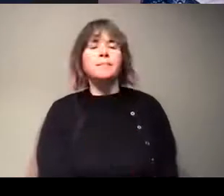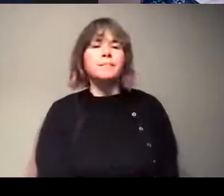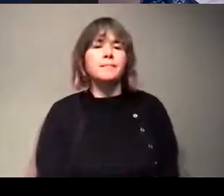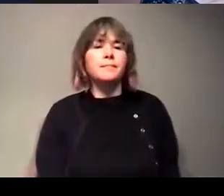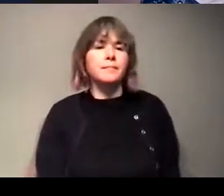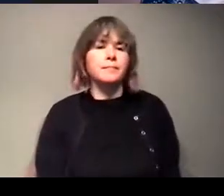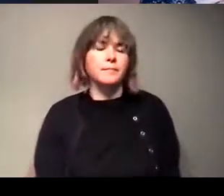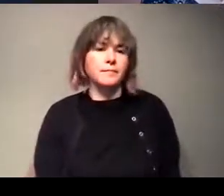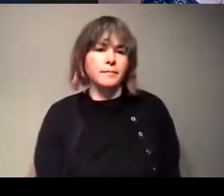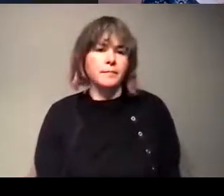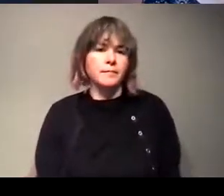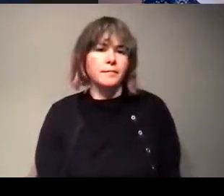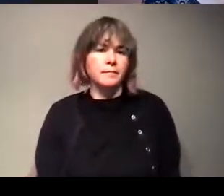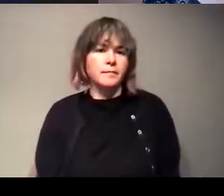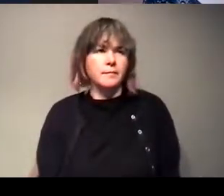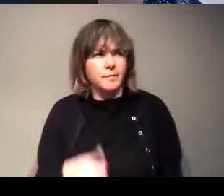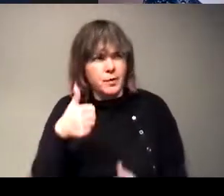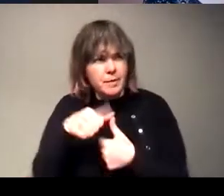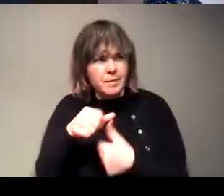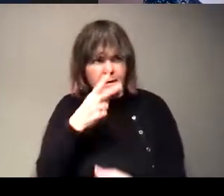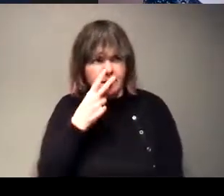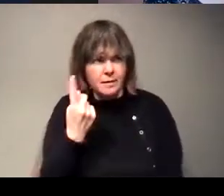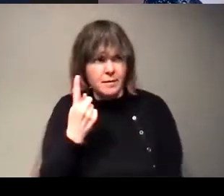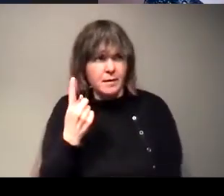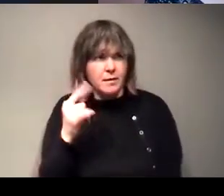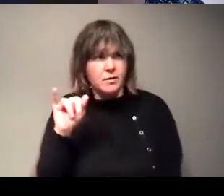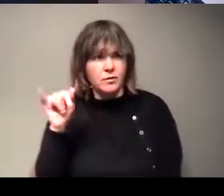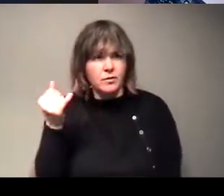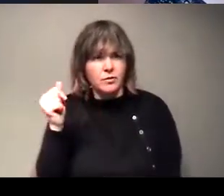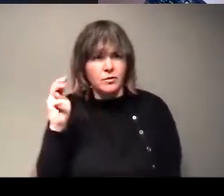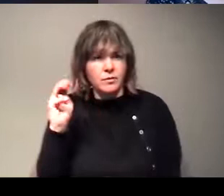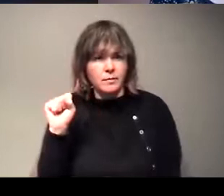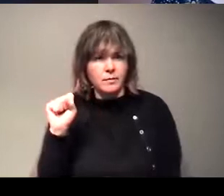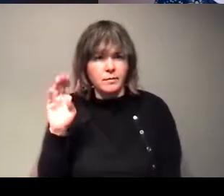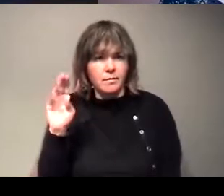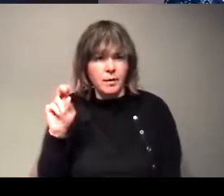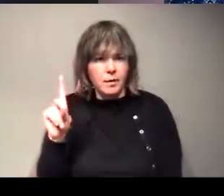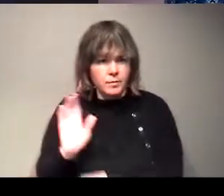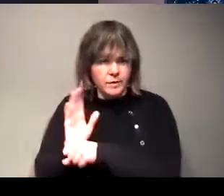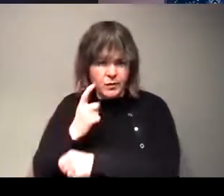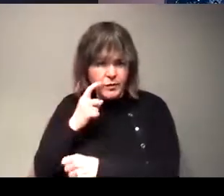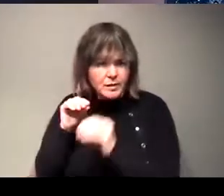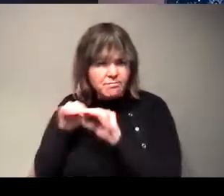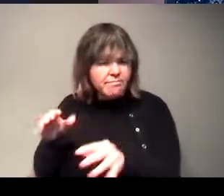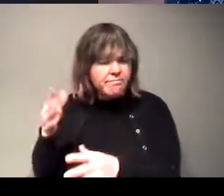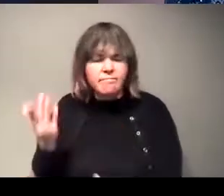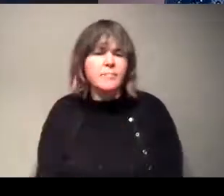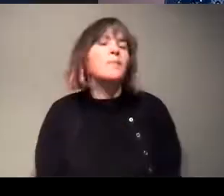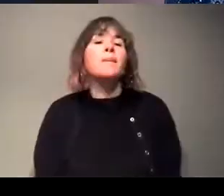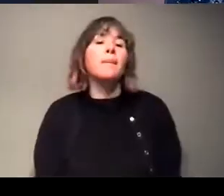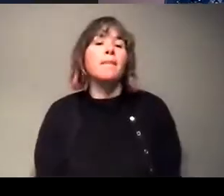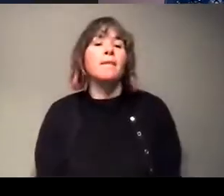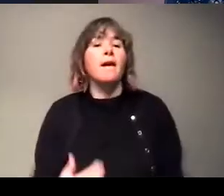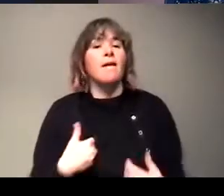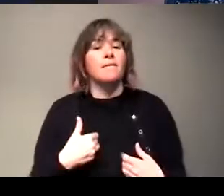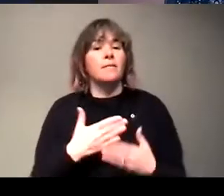for underwater breathing. Like I think I remember seeing things like this in one of the James Bond movies that's come out recently. And so having some kind of